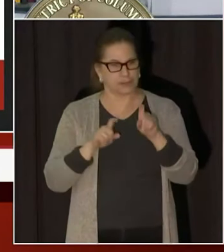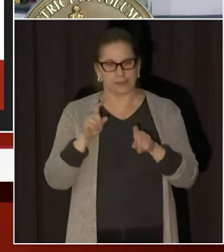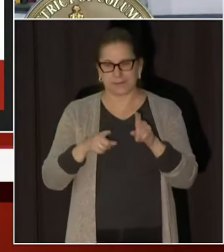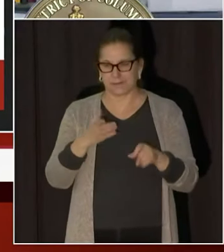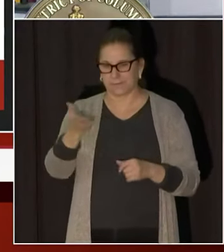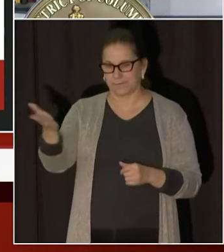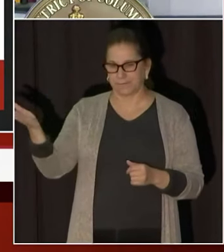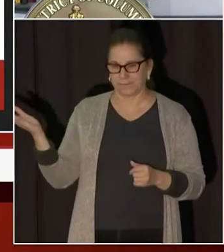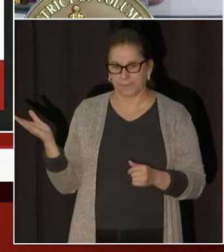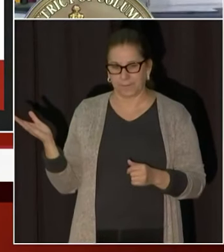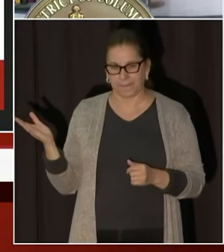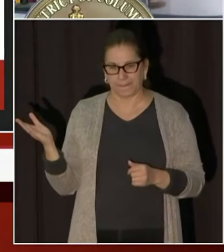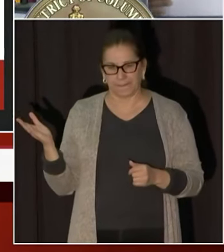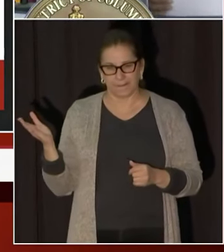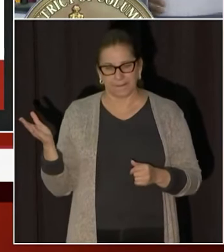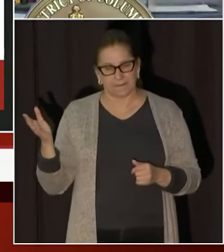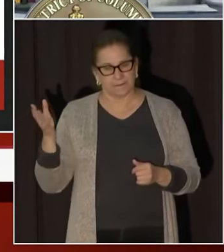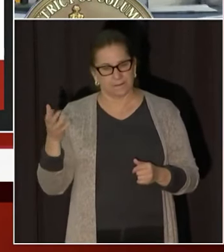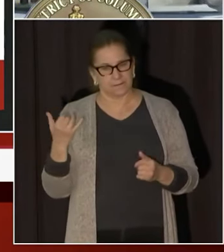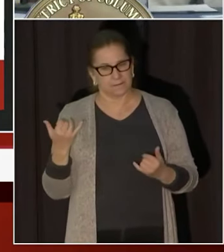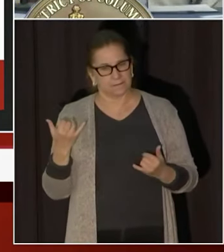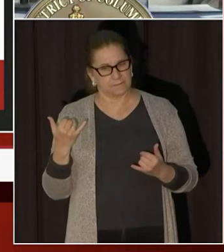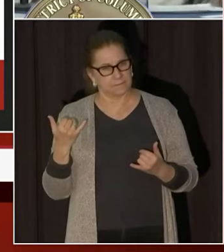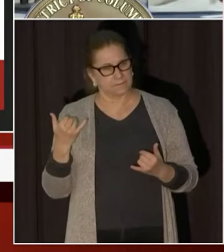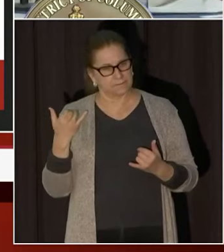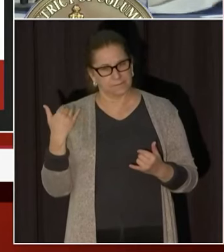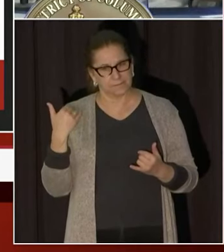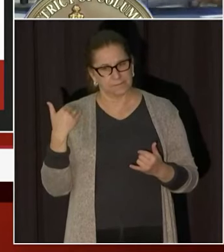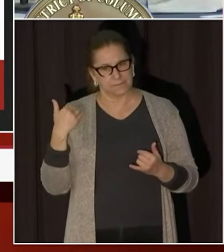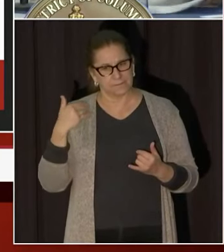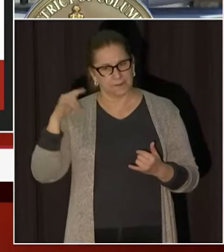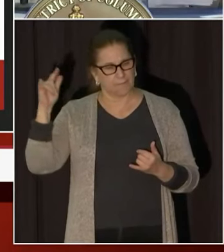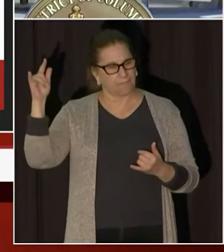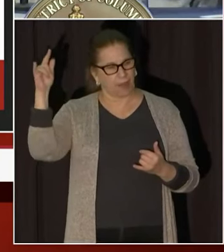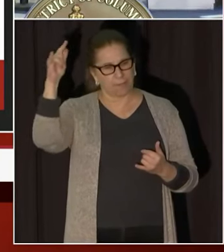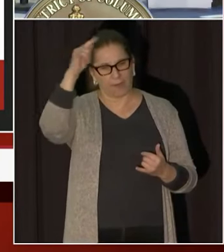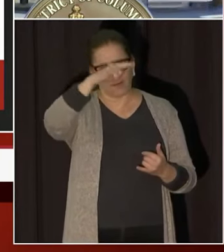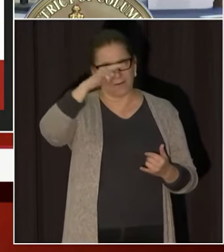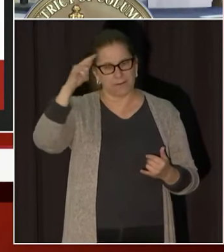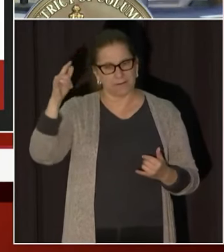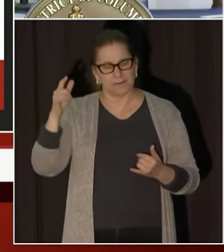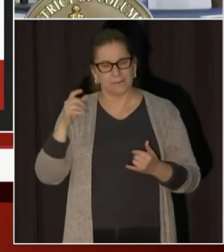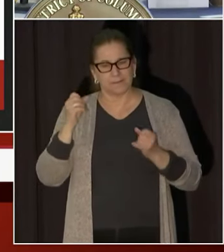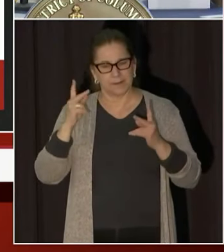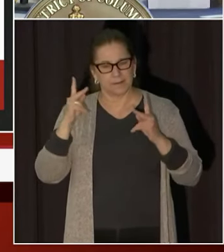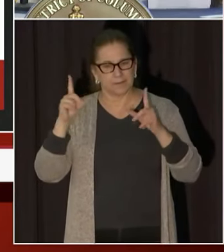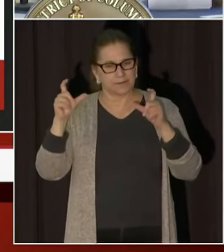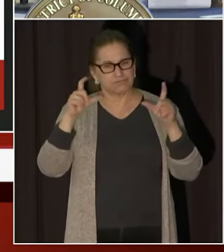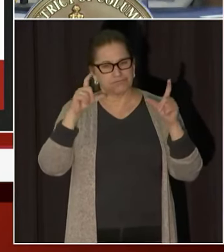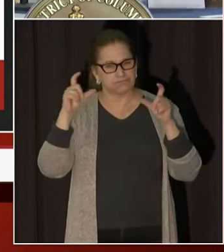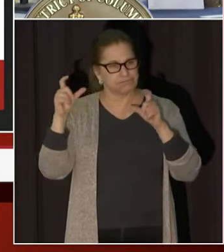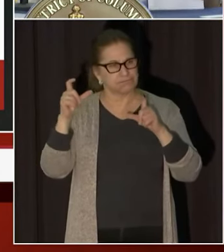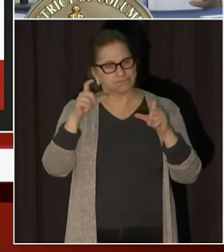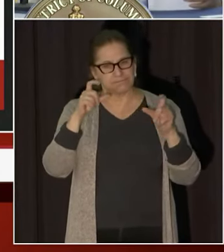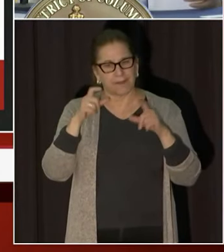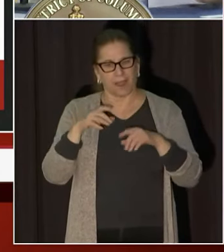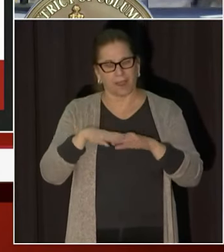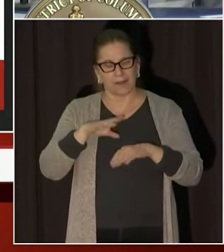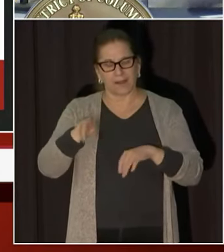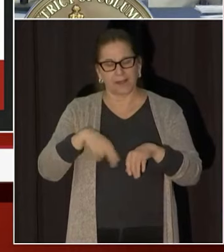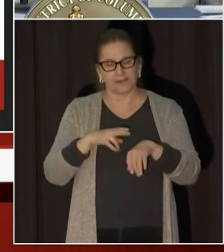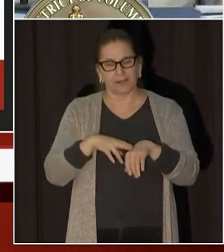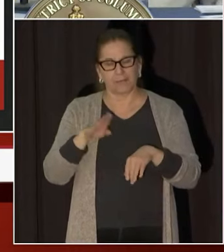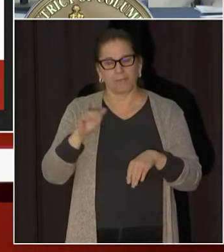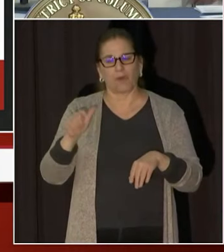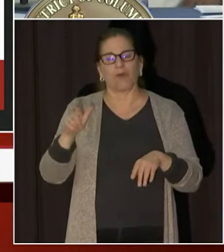flyby here in DC, and we saw a number of pictures of a lot of people on the mall and some question about social distancing. I